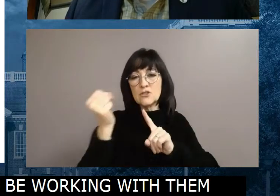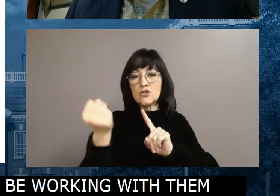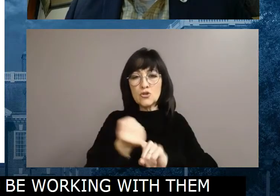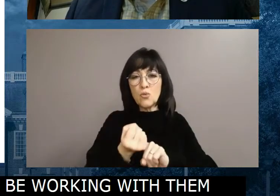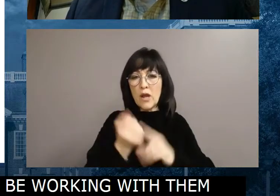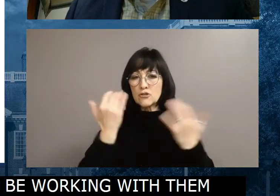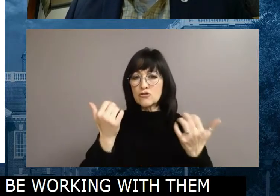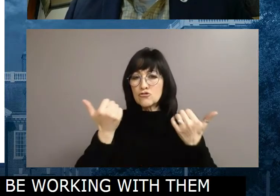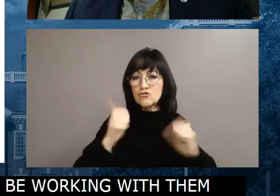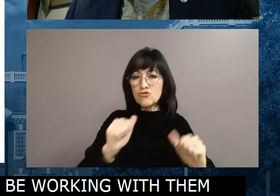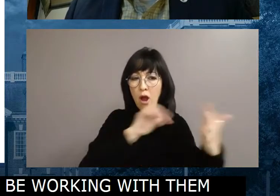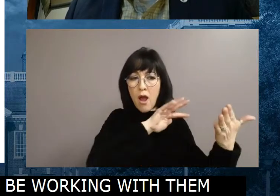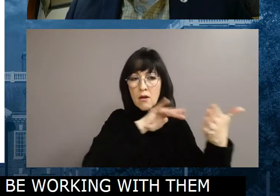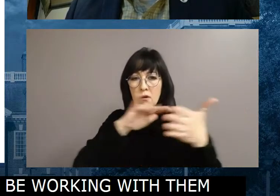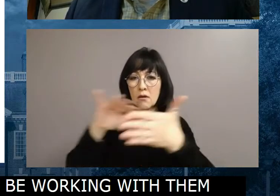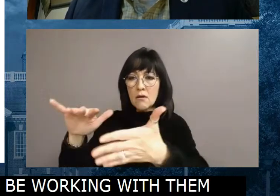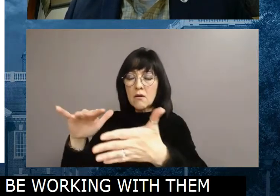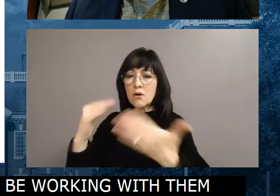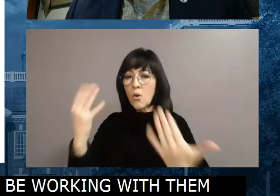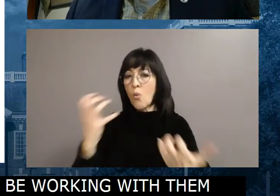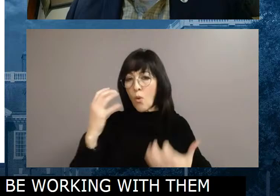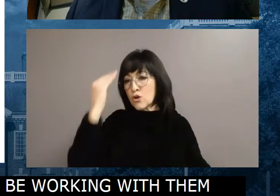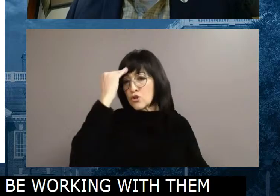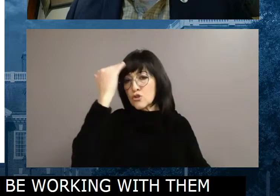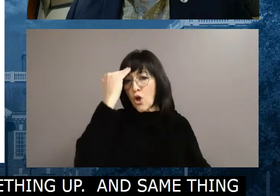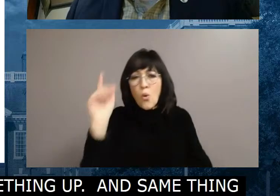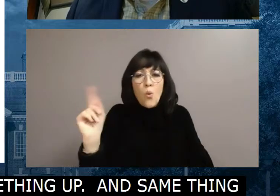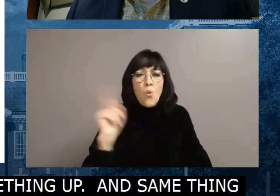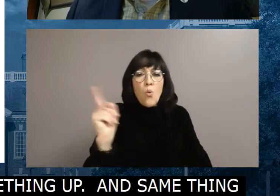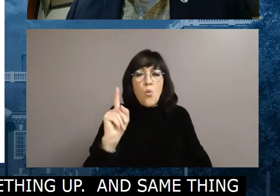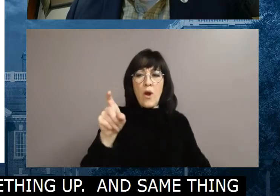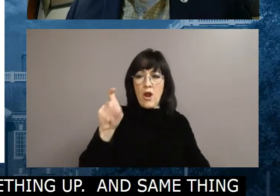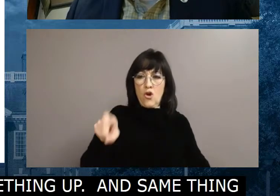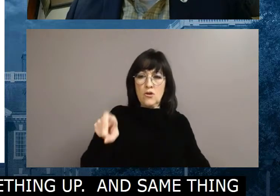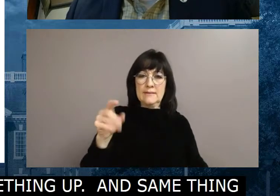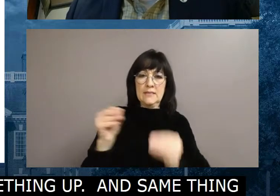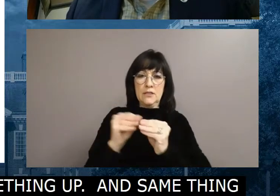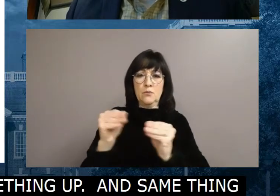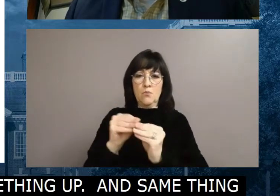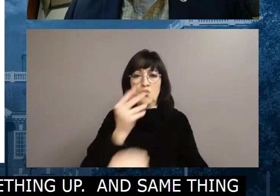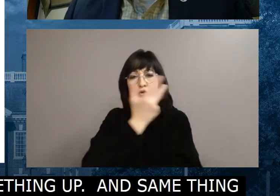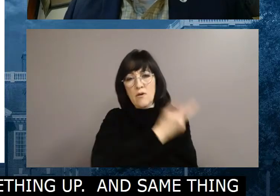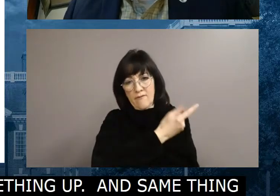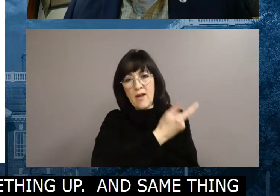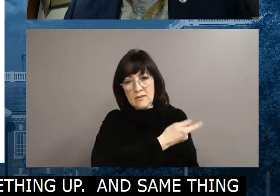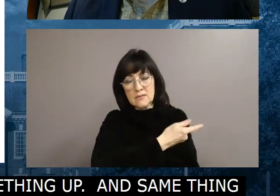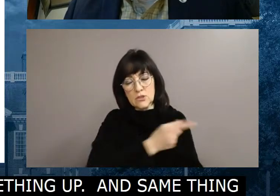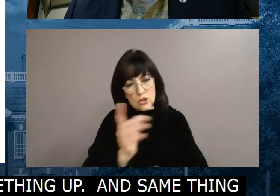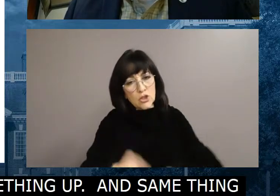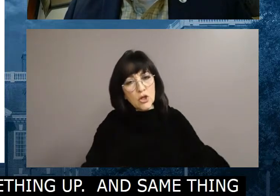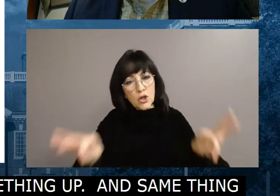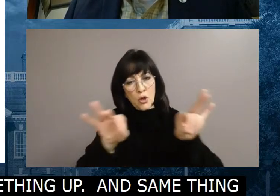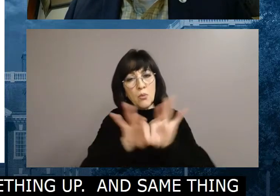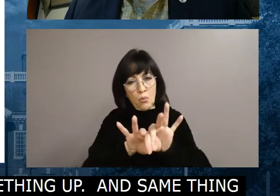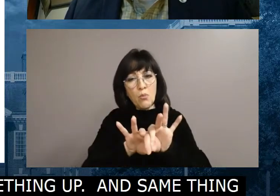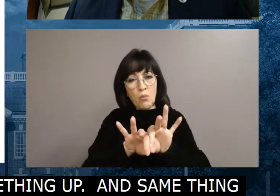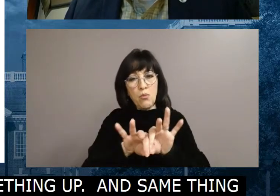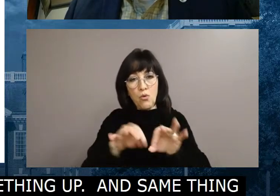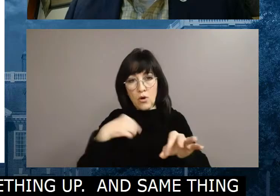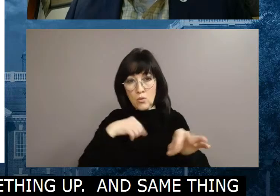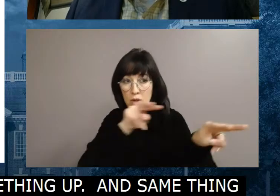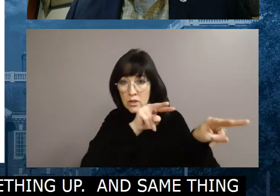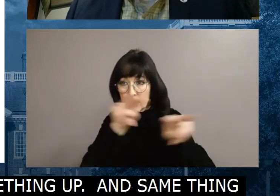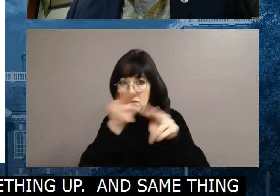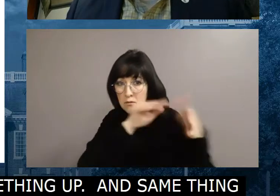was. So we do have more vaccine coming into the state. It's important for us to be strategic to make sure we look at those areas that